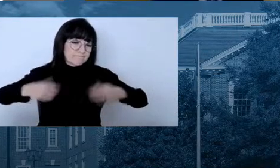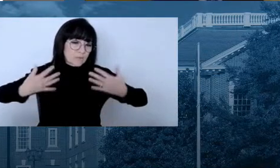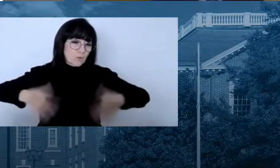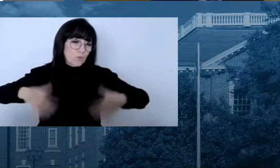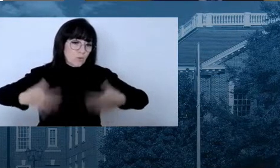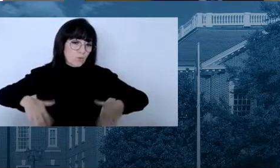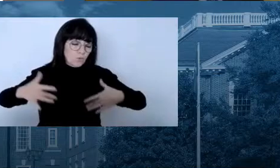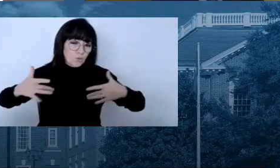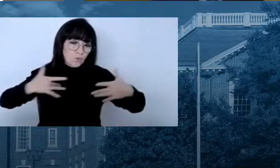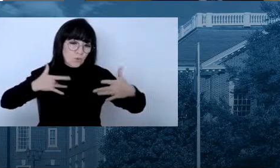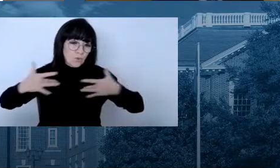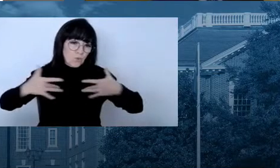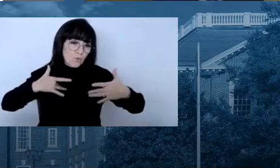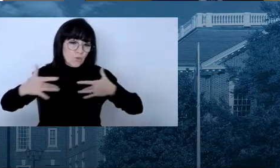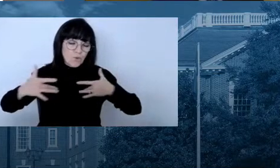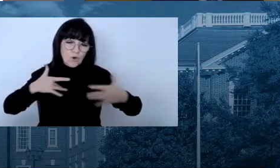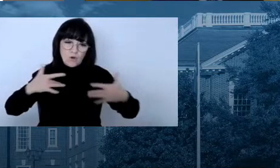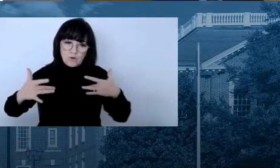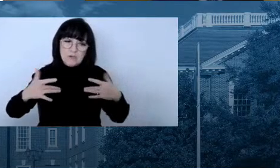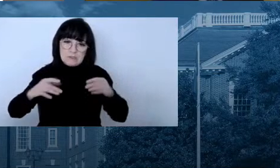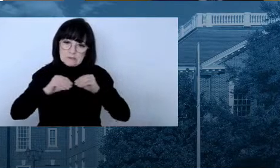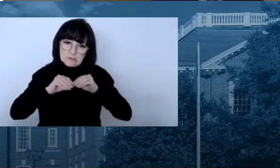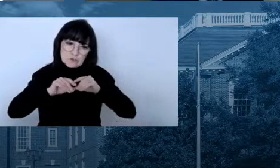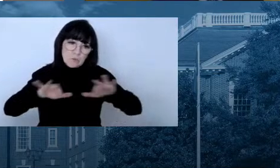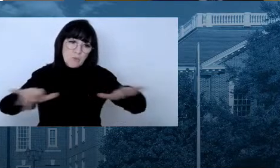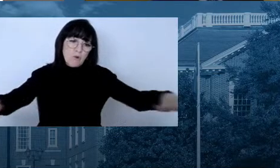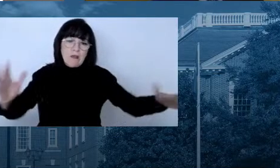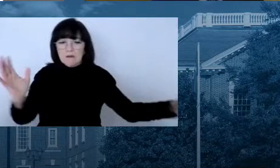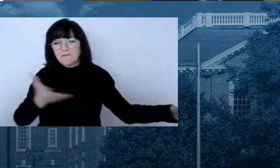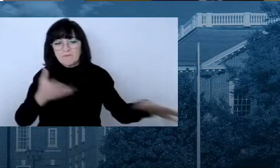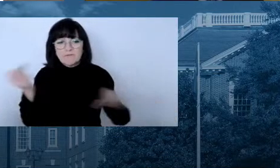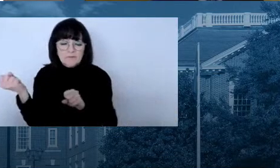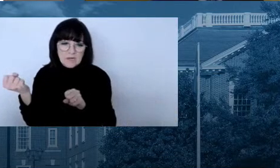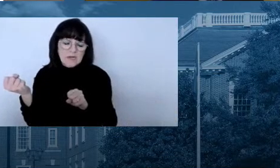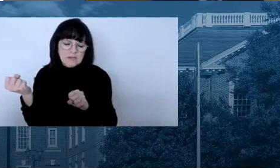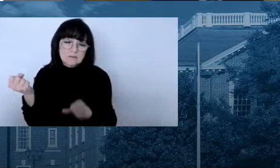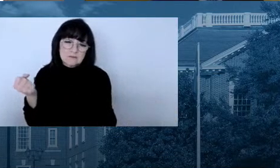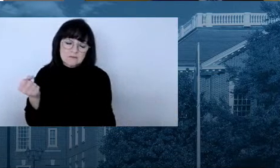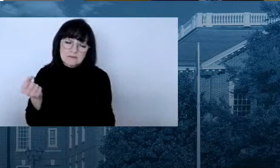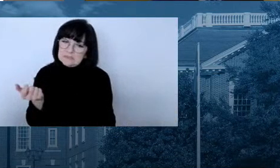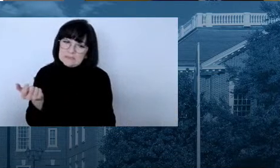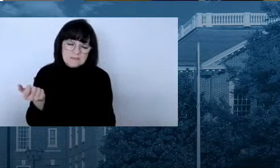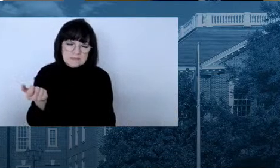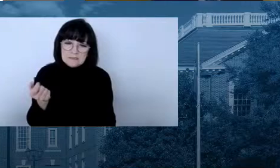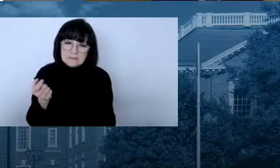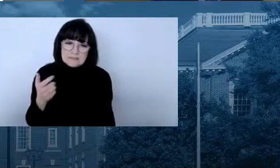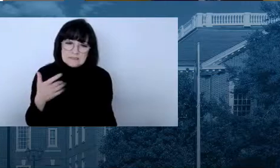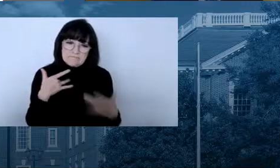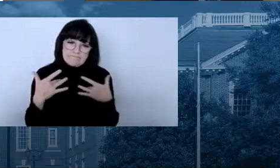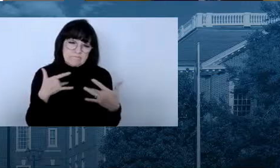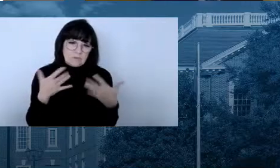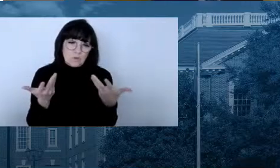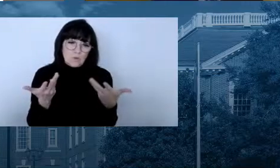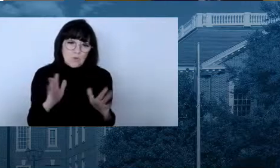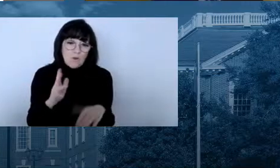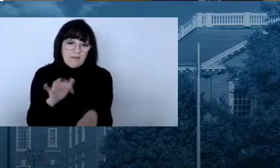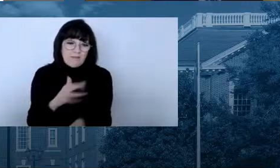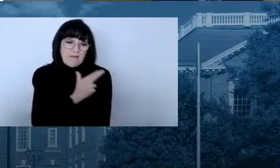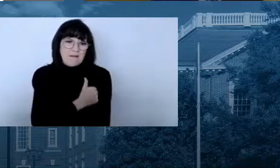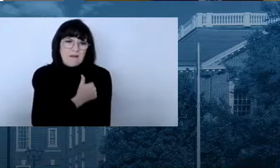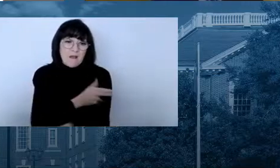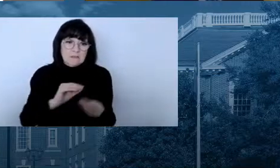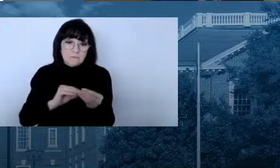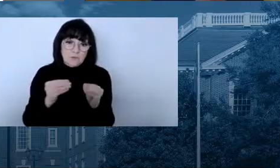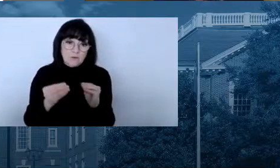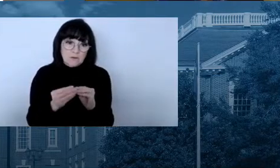Delaware like wildfire. Hopefully not drive hospitalizations up further, because you can see the situation that we're